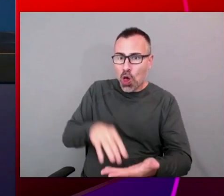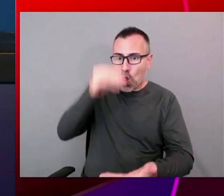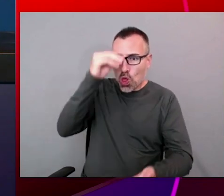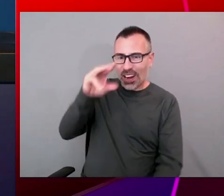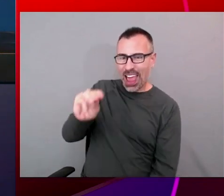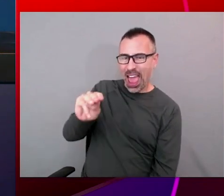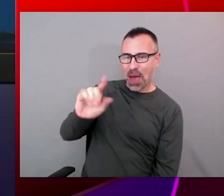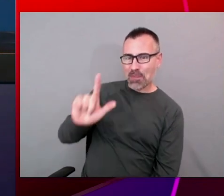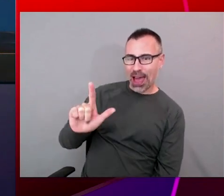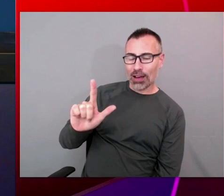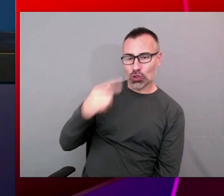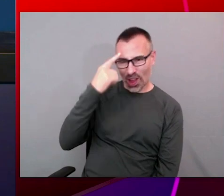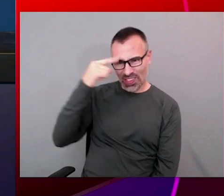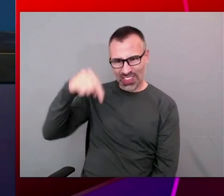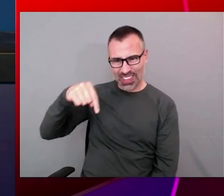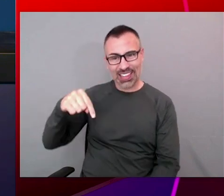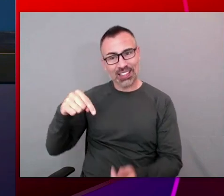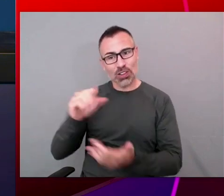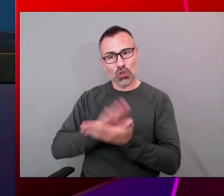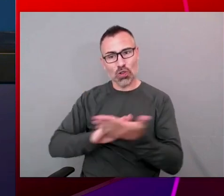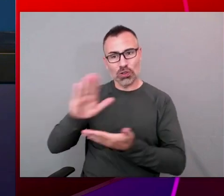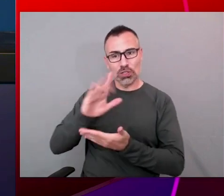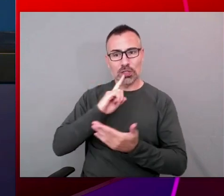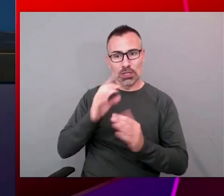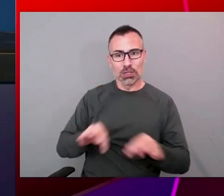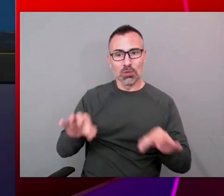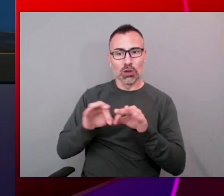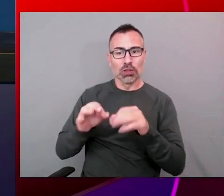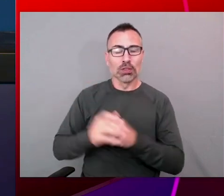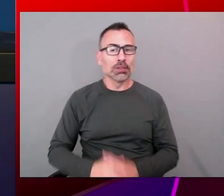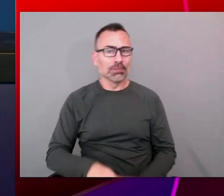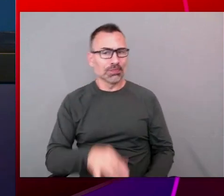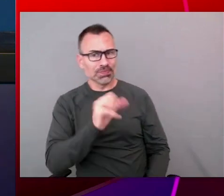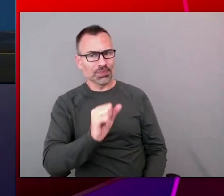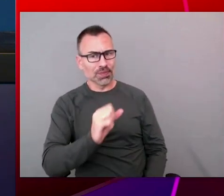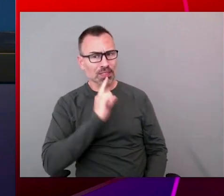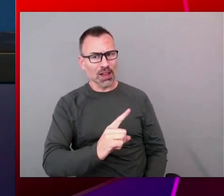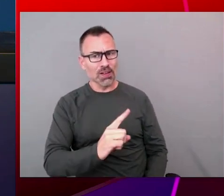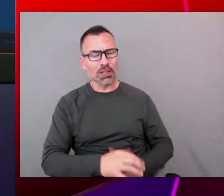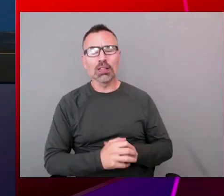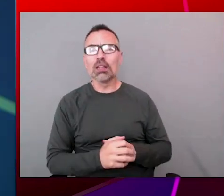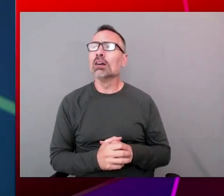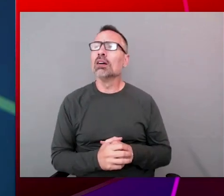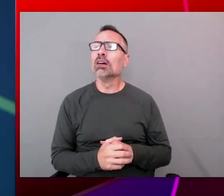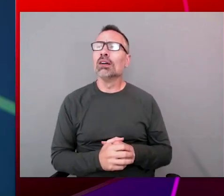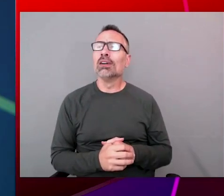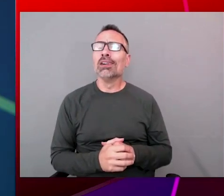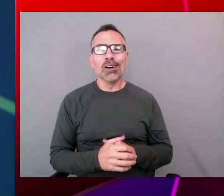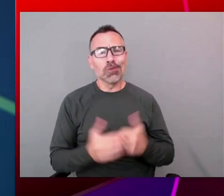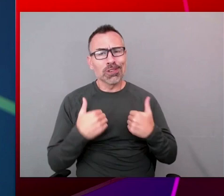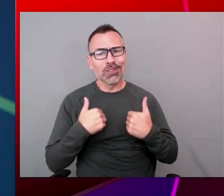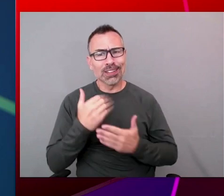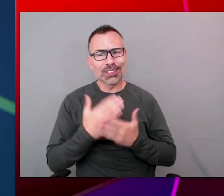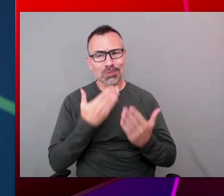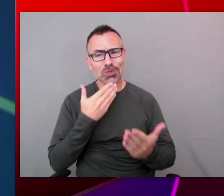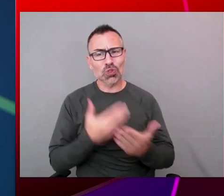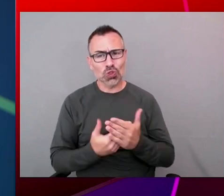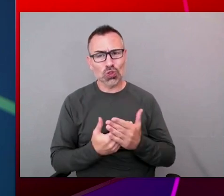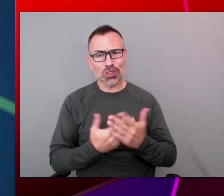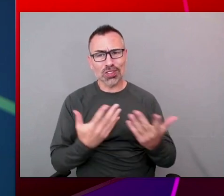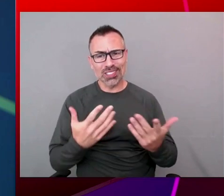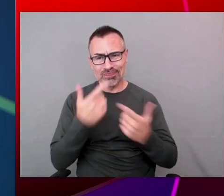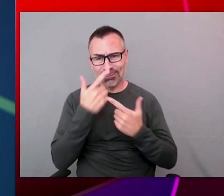around this is a big deal. Yeah, definitely. I think that we've had some good traction with this and a lot of